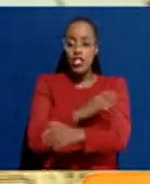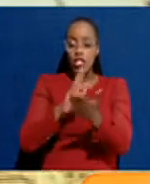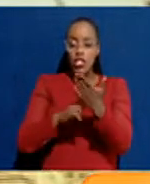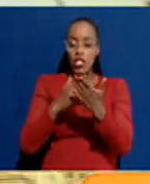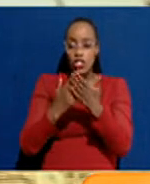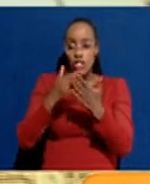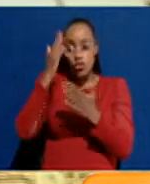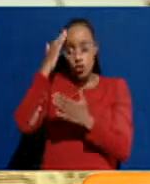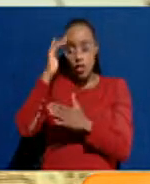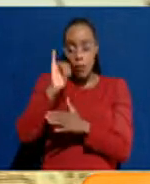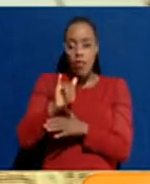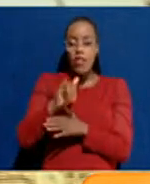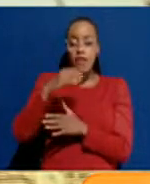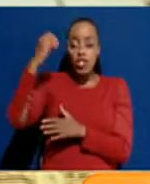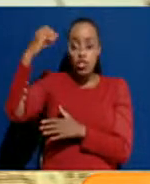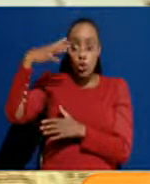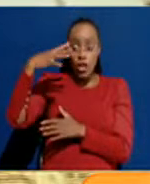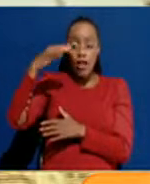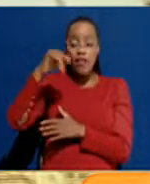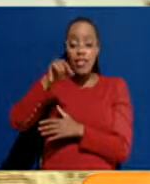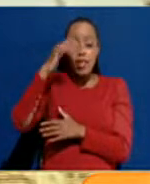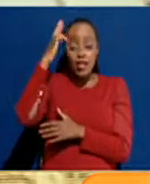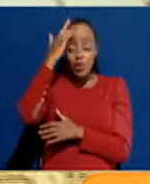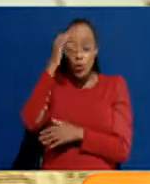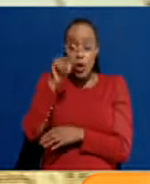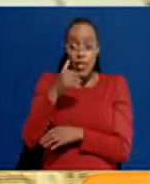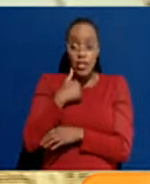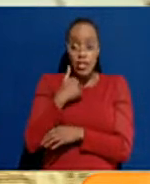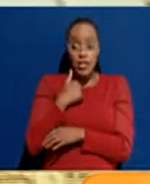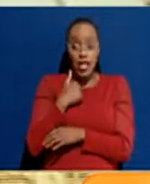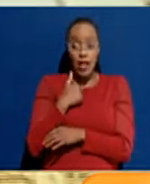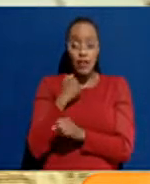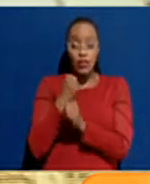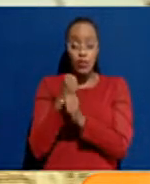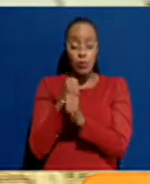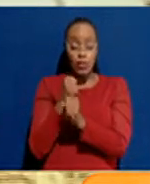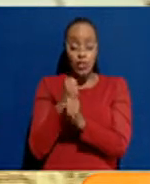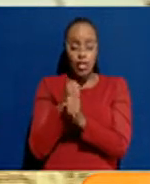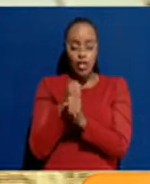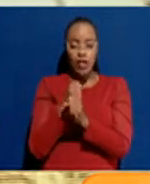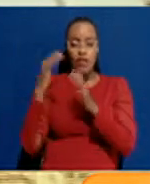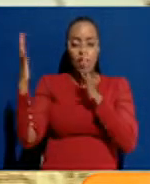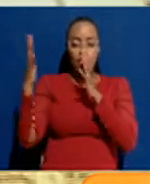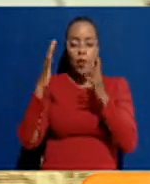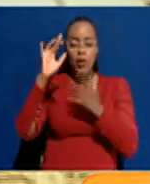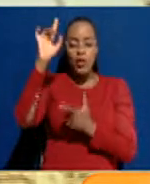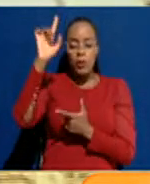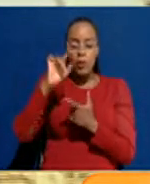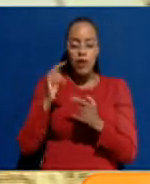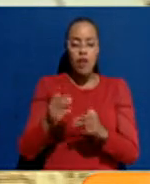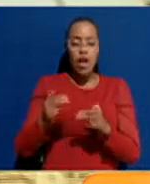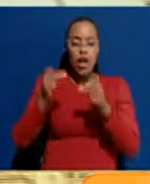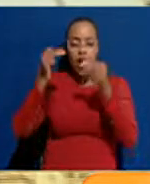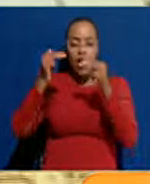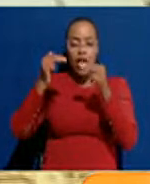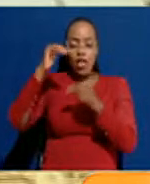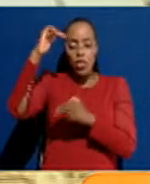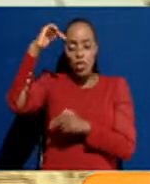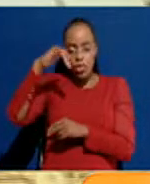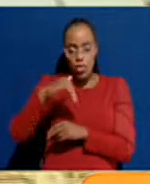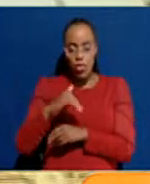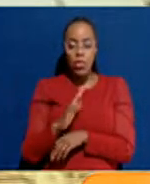remember about the wind and solar. Right. The reason why these ones always have to be on, wind can go down or up any instance without